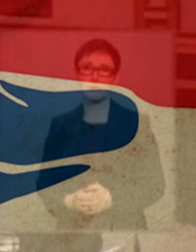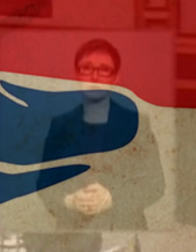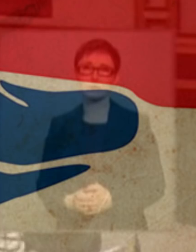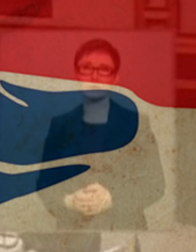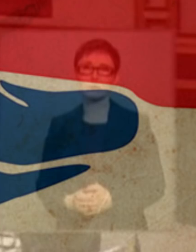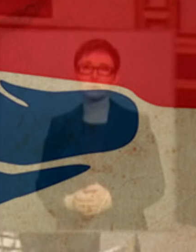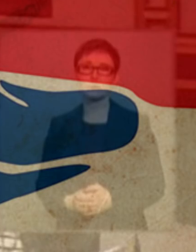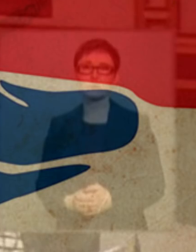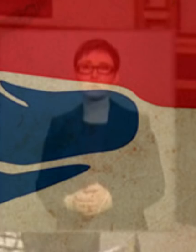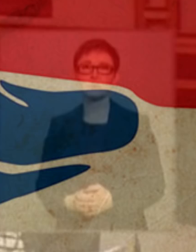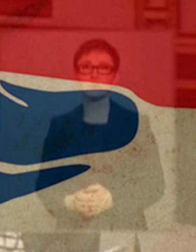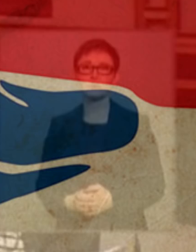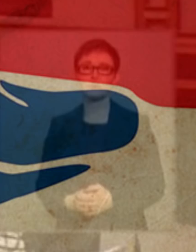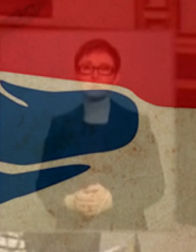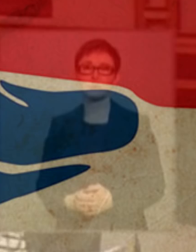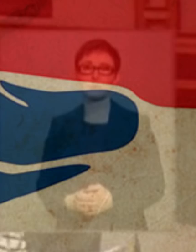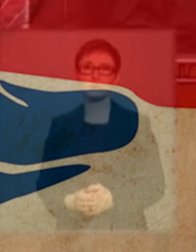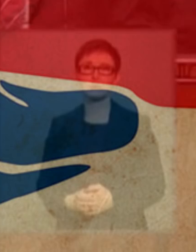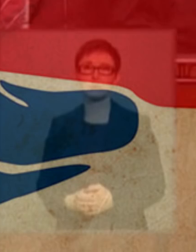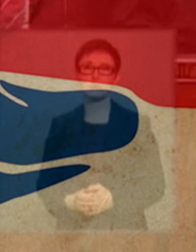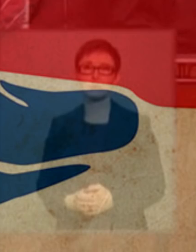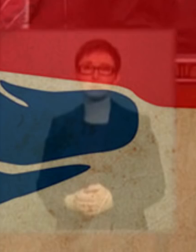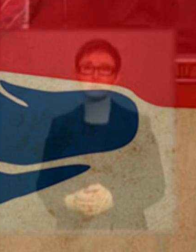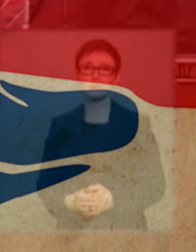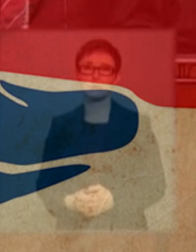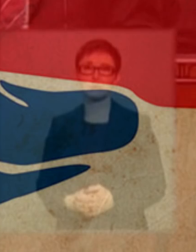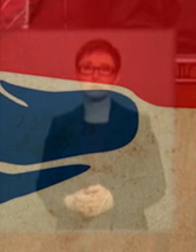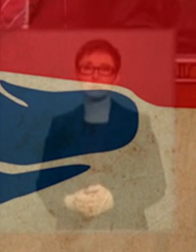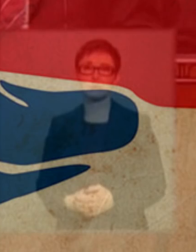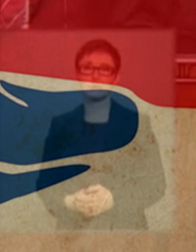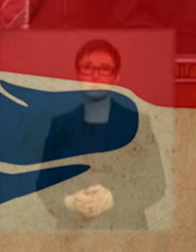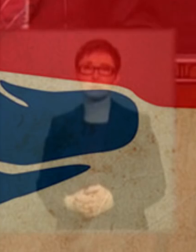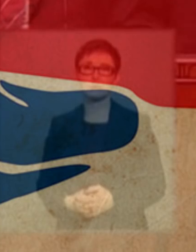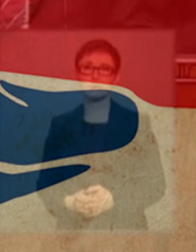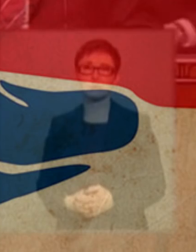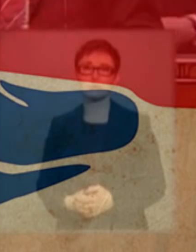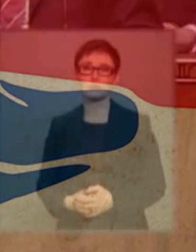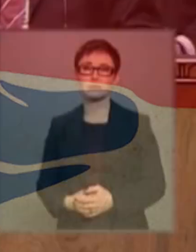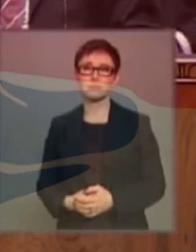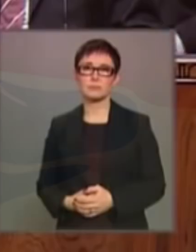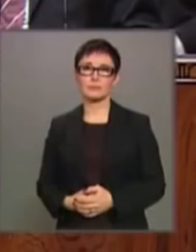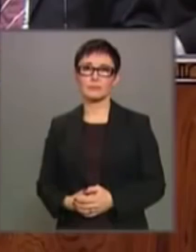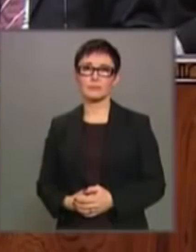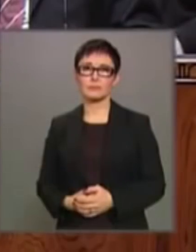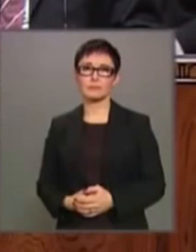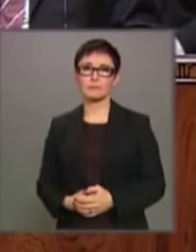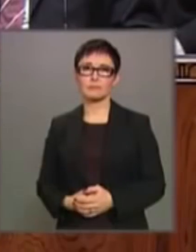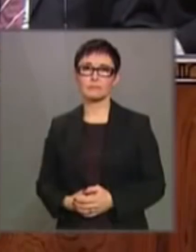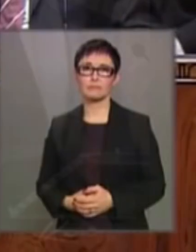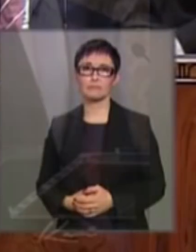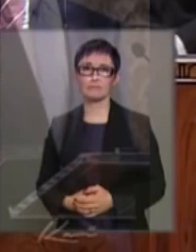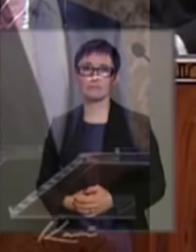together. However, this most recent government consisted of all the big parties with the exception of the Social Democrats.